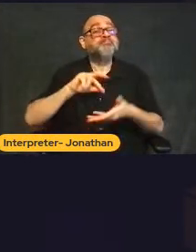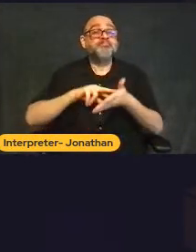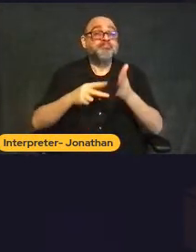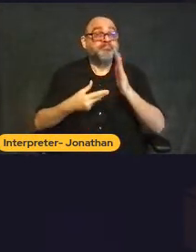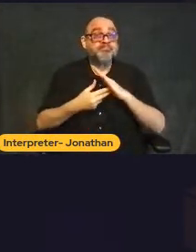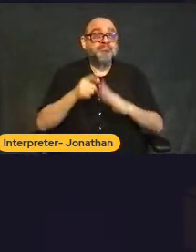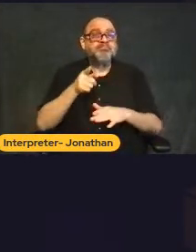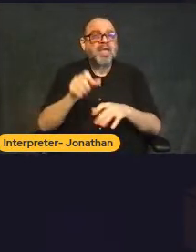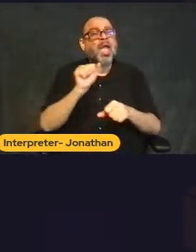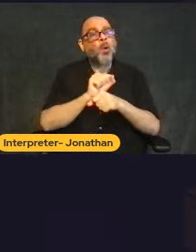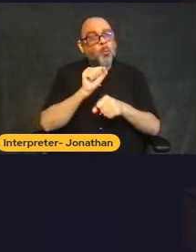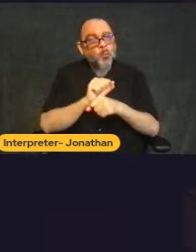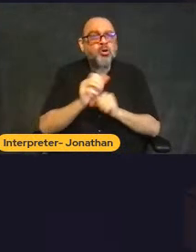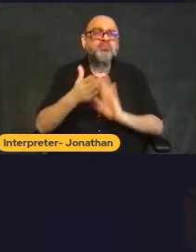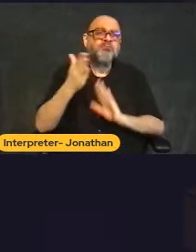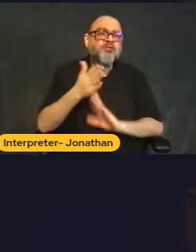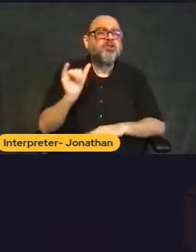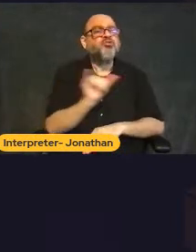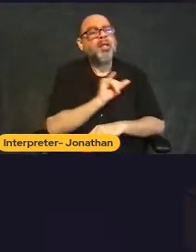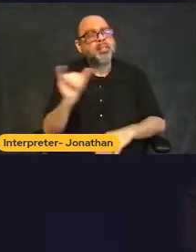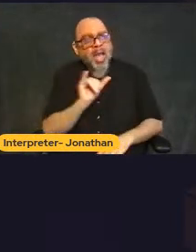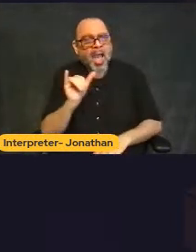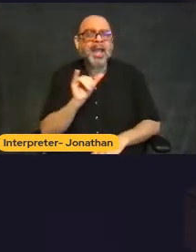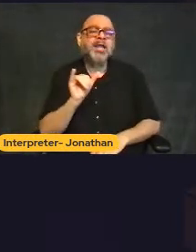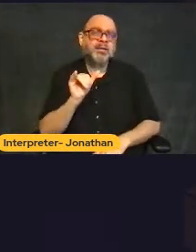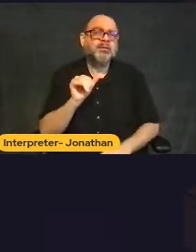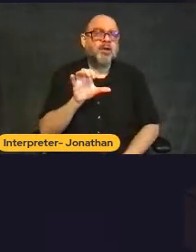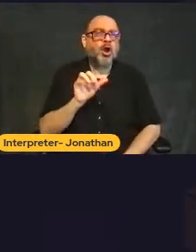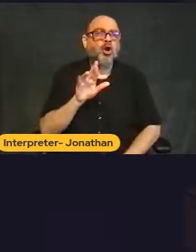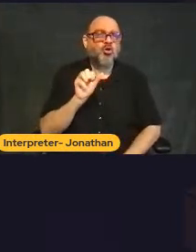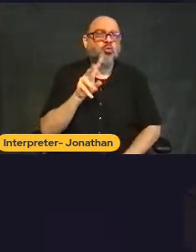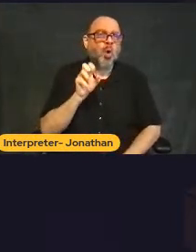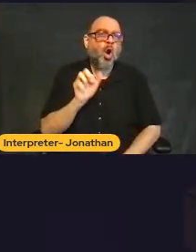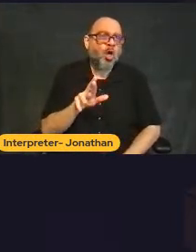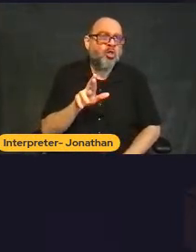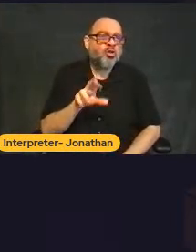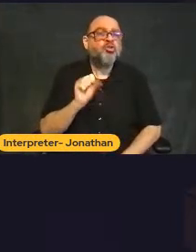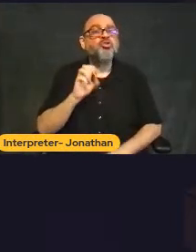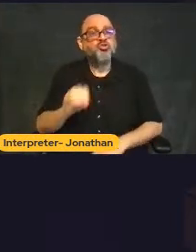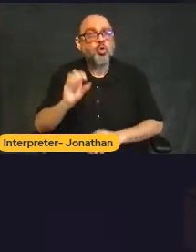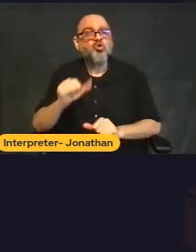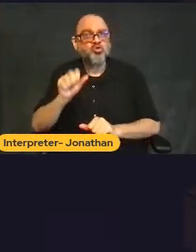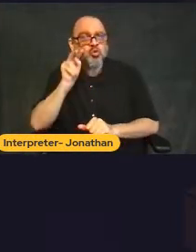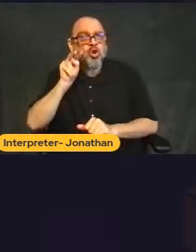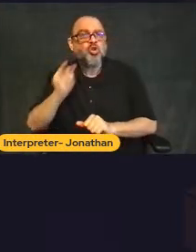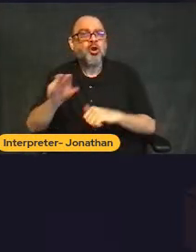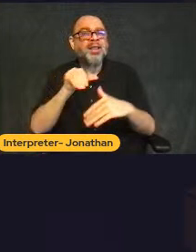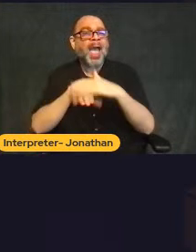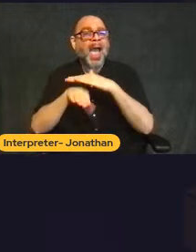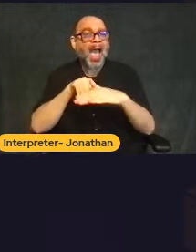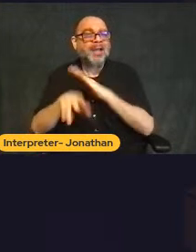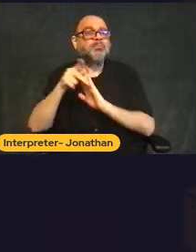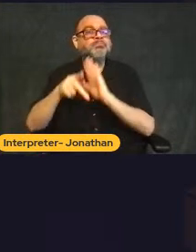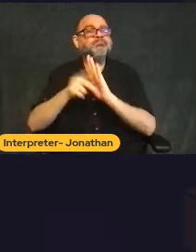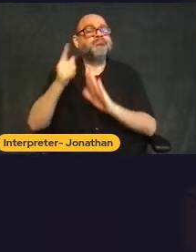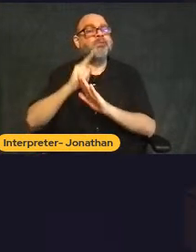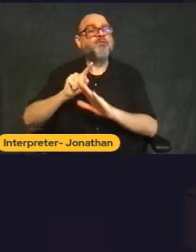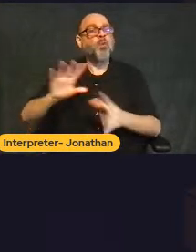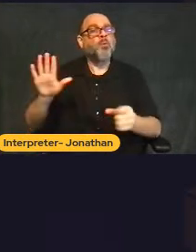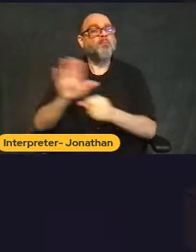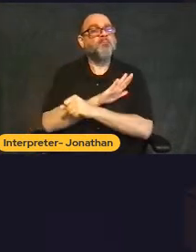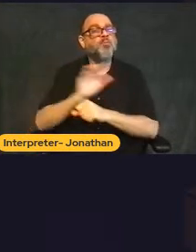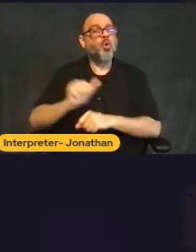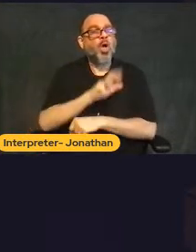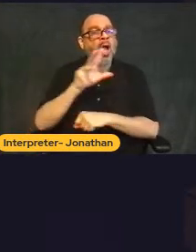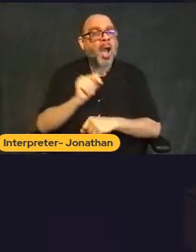a crawler. So you give read-only access policy for your whole account, and they will go